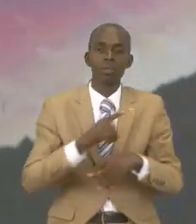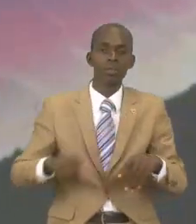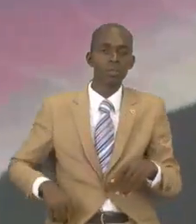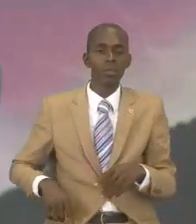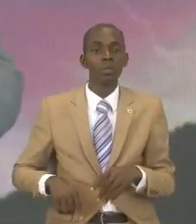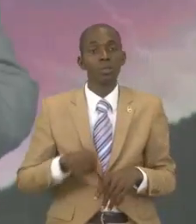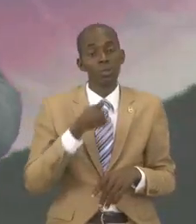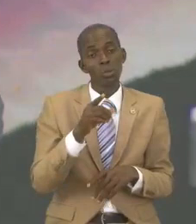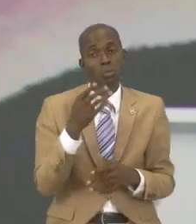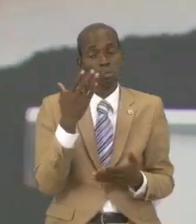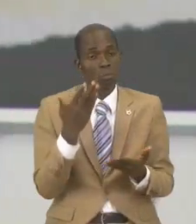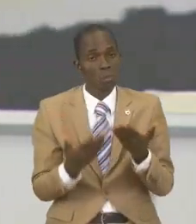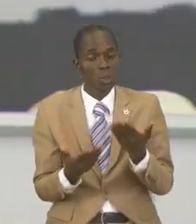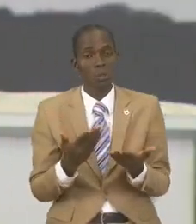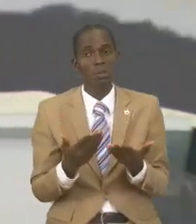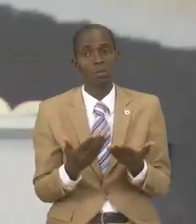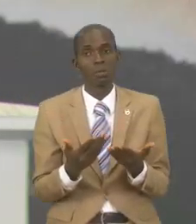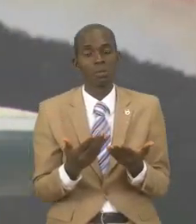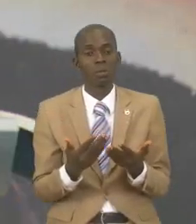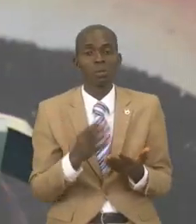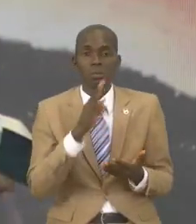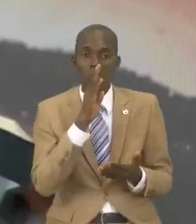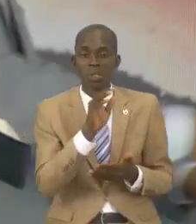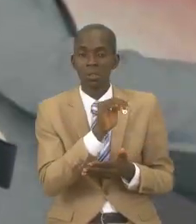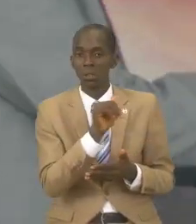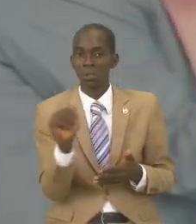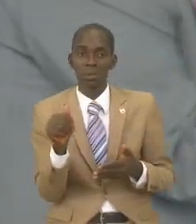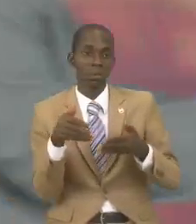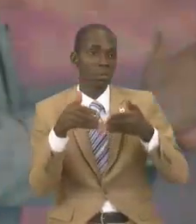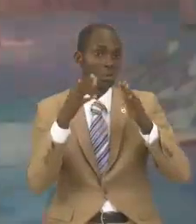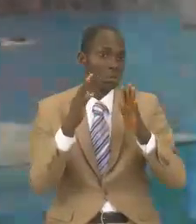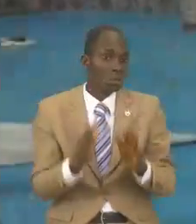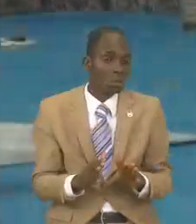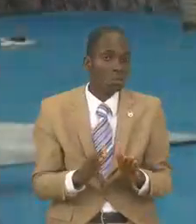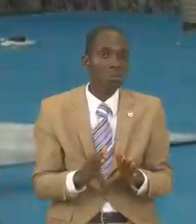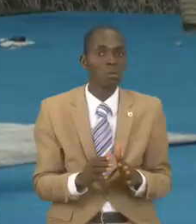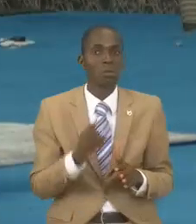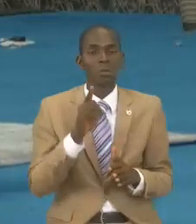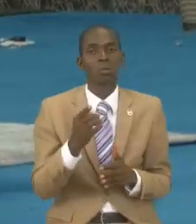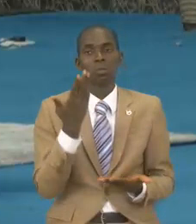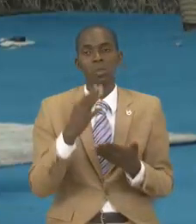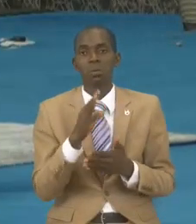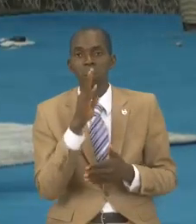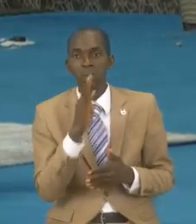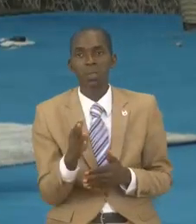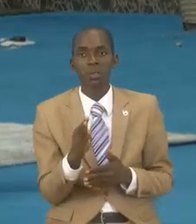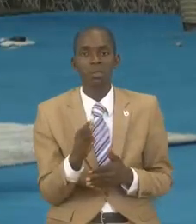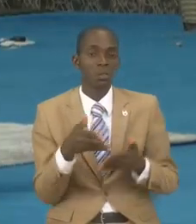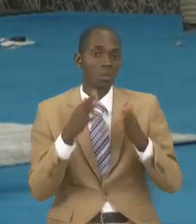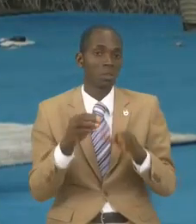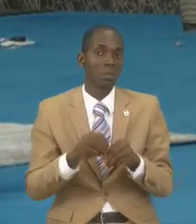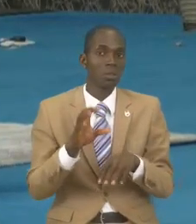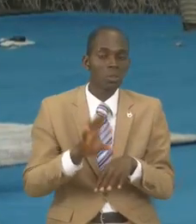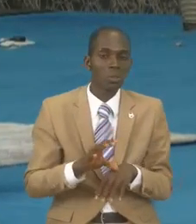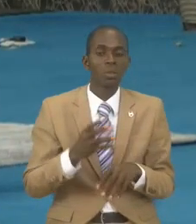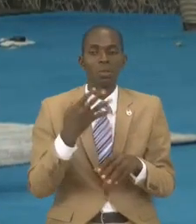hold the position that we're serving the Lord, but not just word of